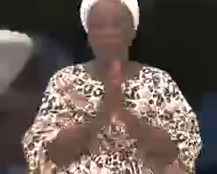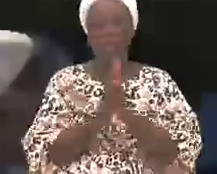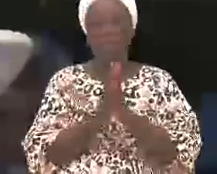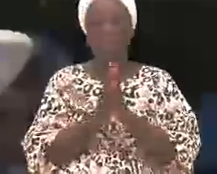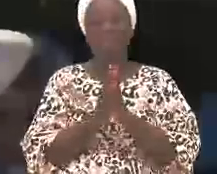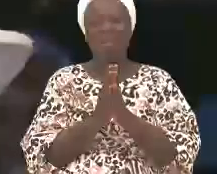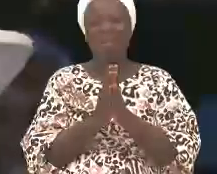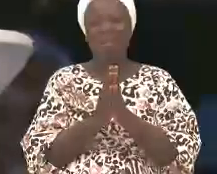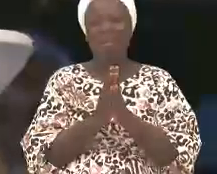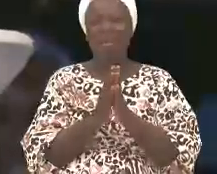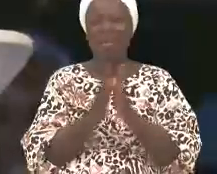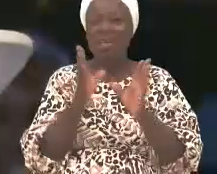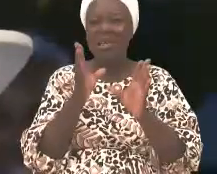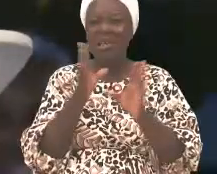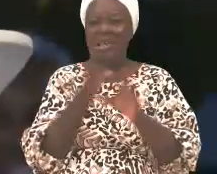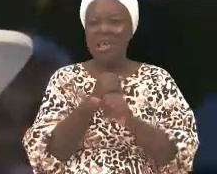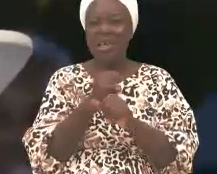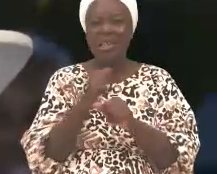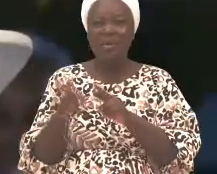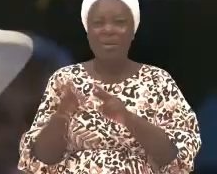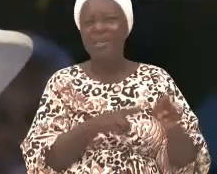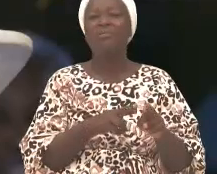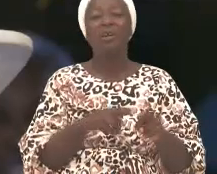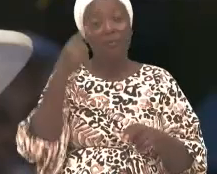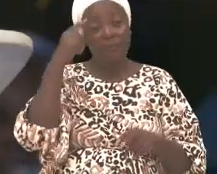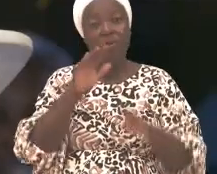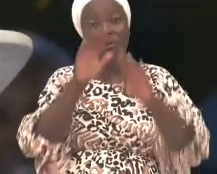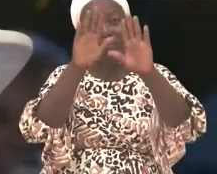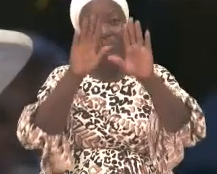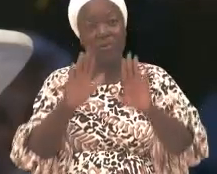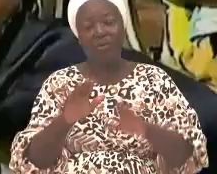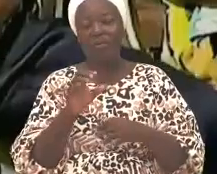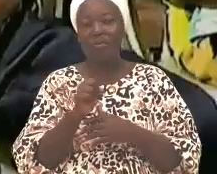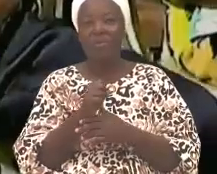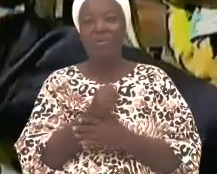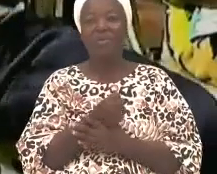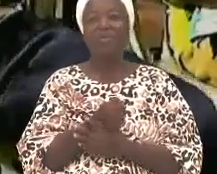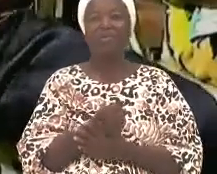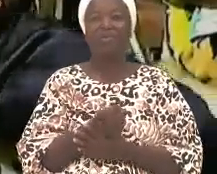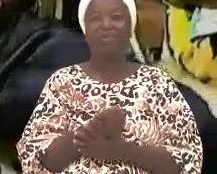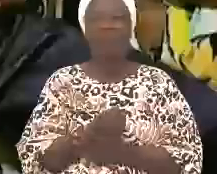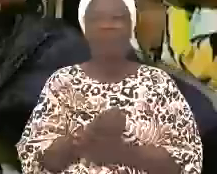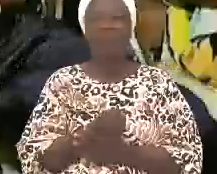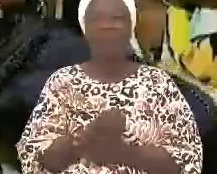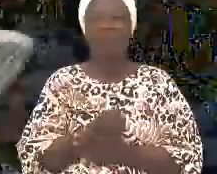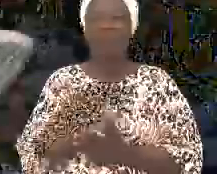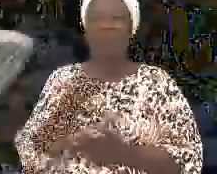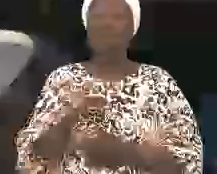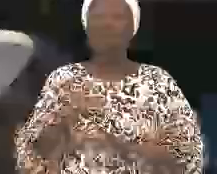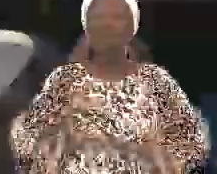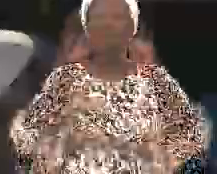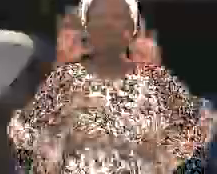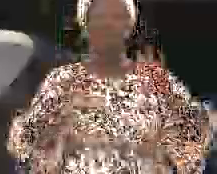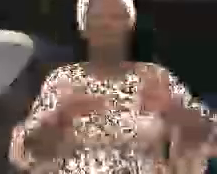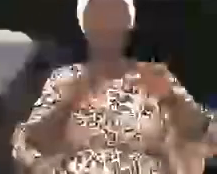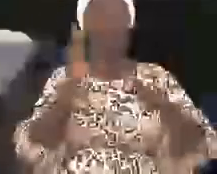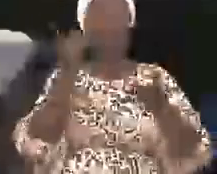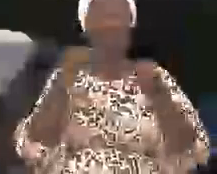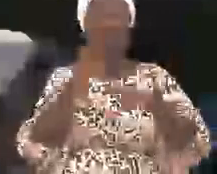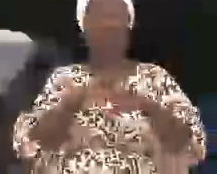getting ready for your miracles. The showers will fall on you